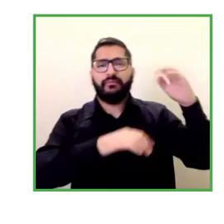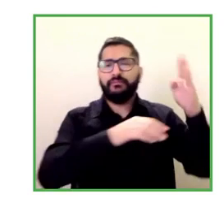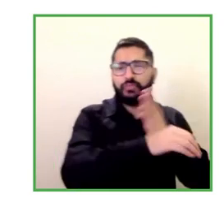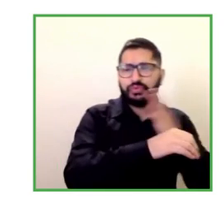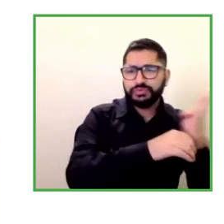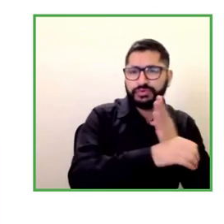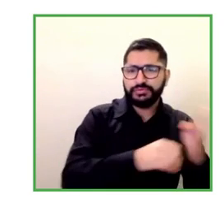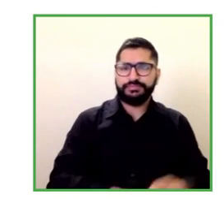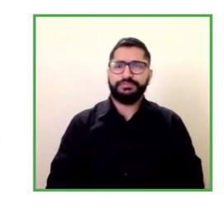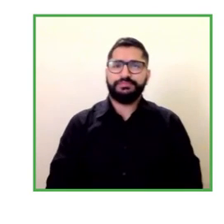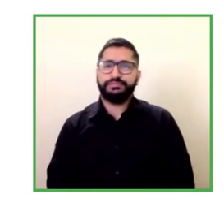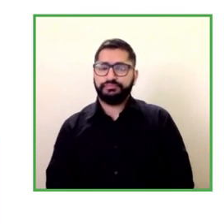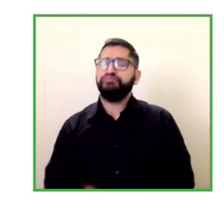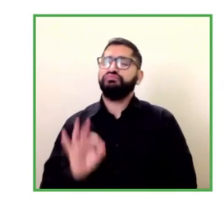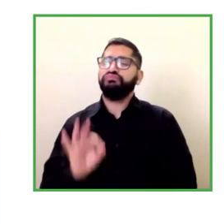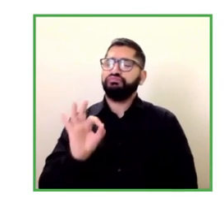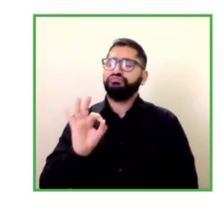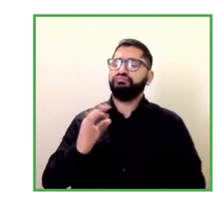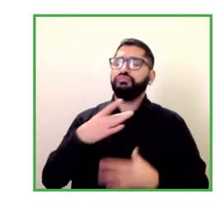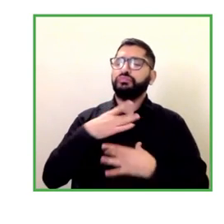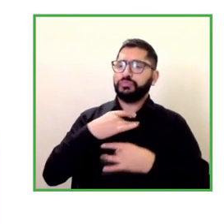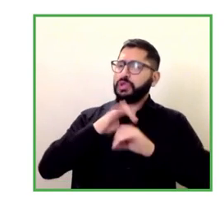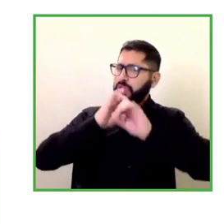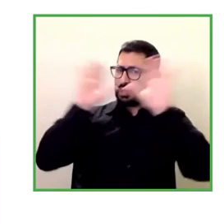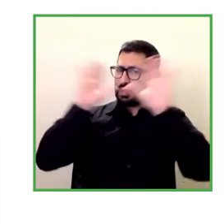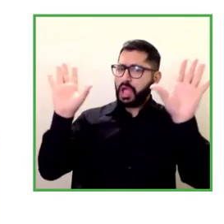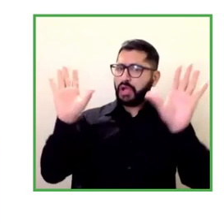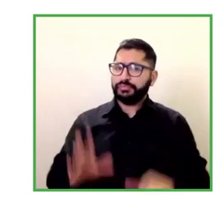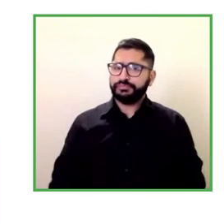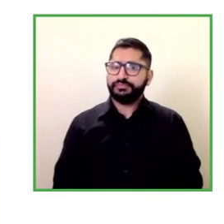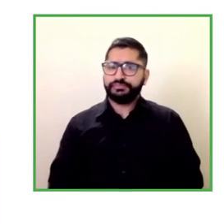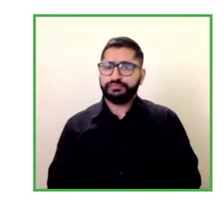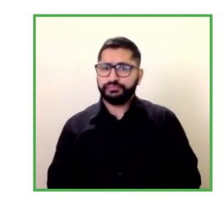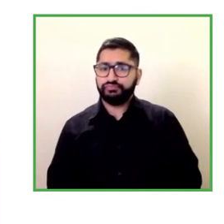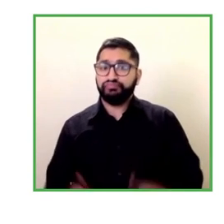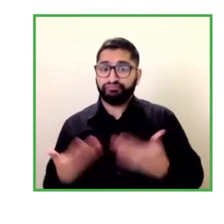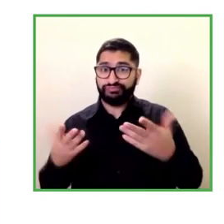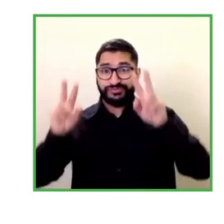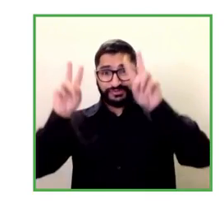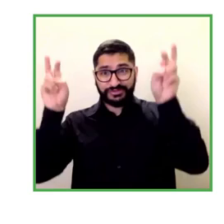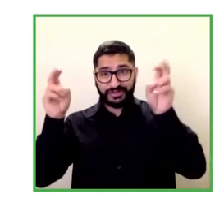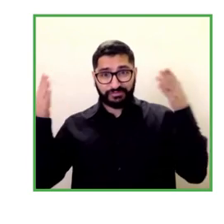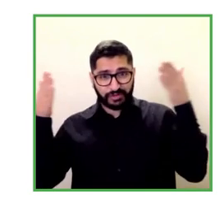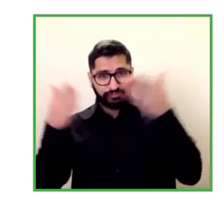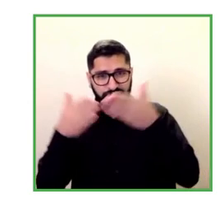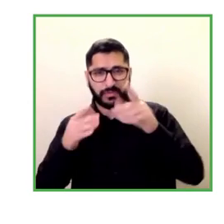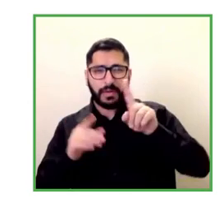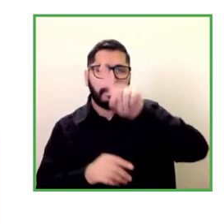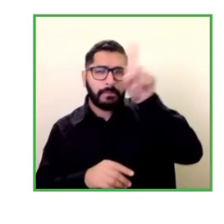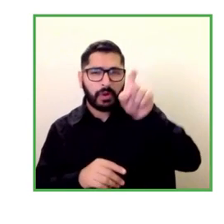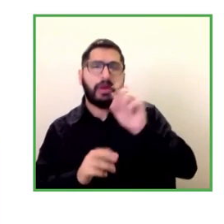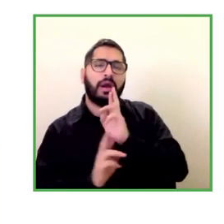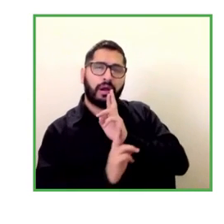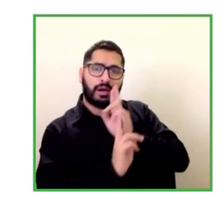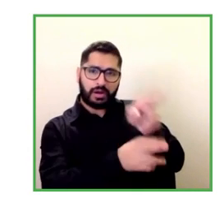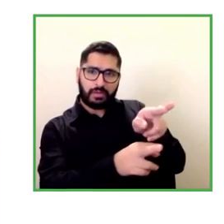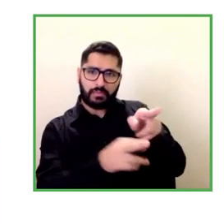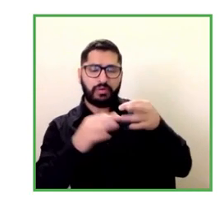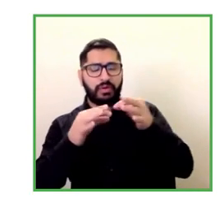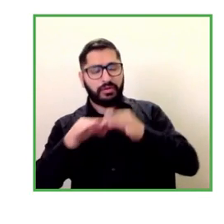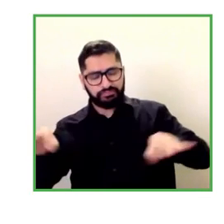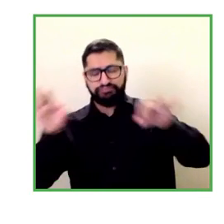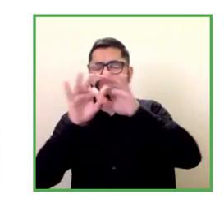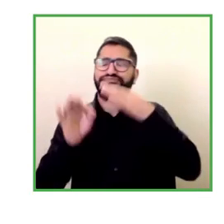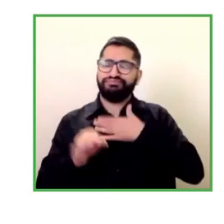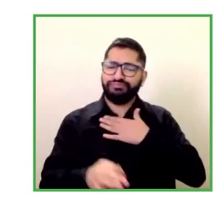This is very clear and almost obvious for many organizations that have been working in matters of inclusion for many years,